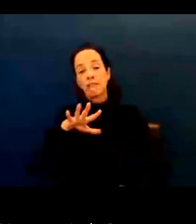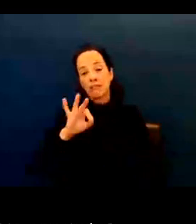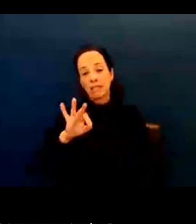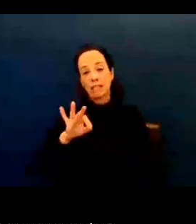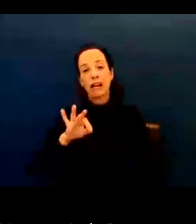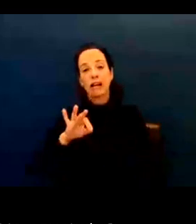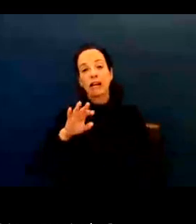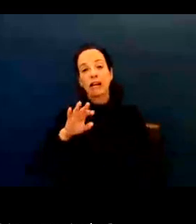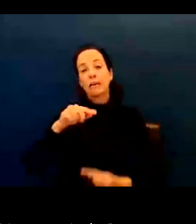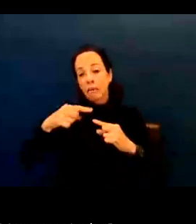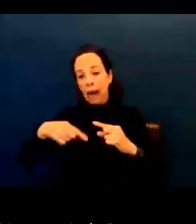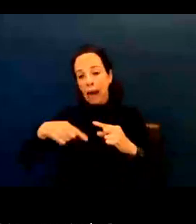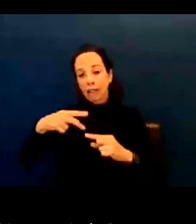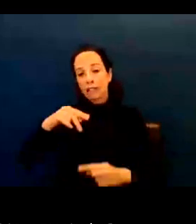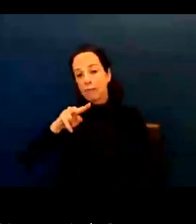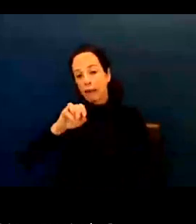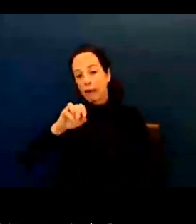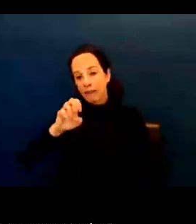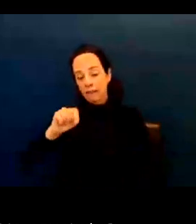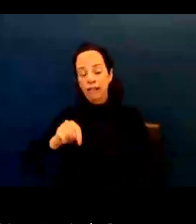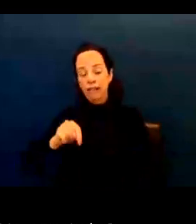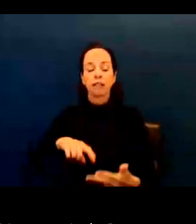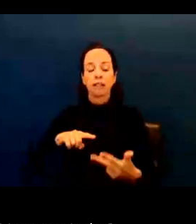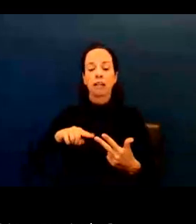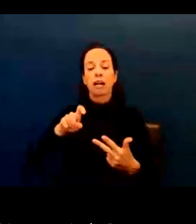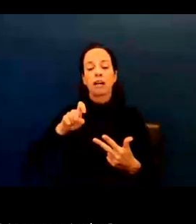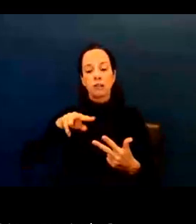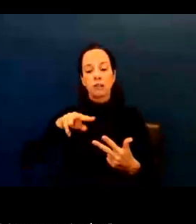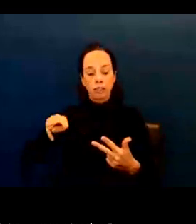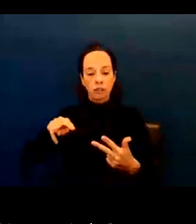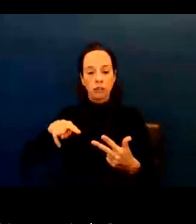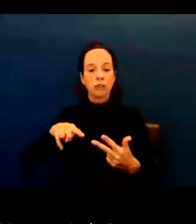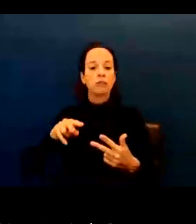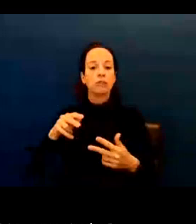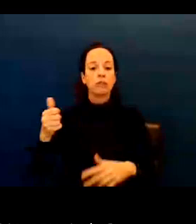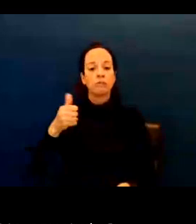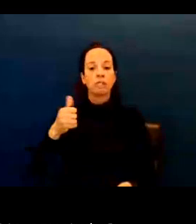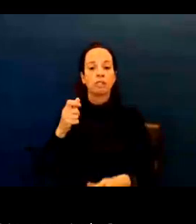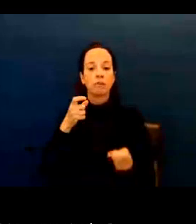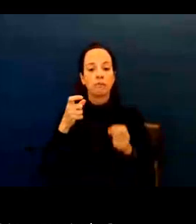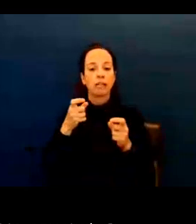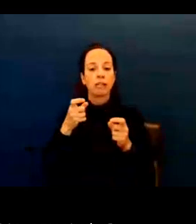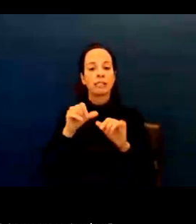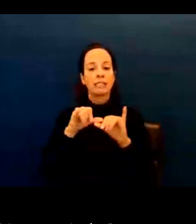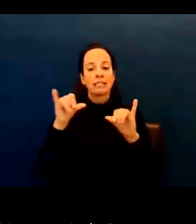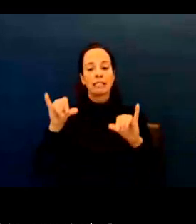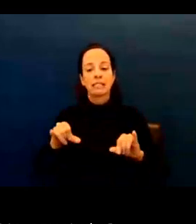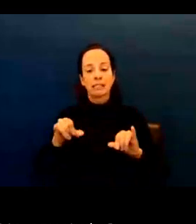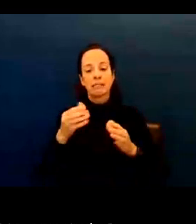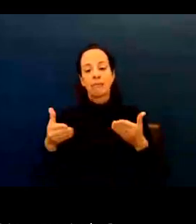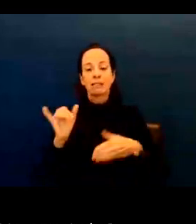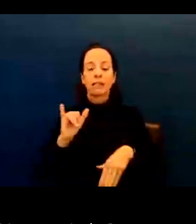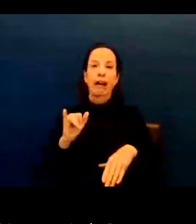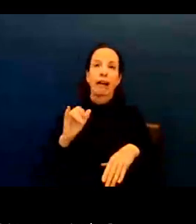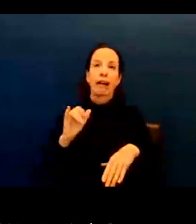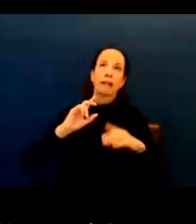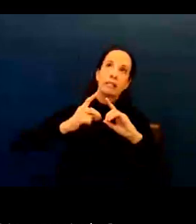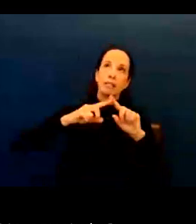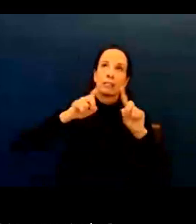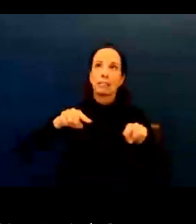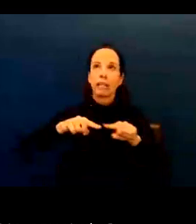pavement, 122 transportation management system elements. That's things like digital signs and cameras and